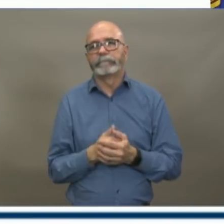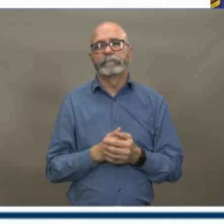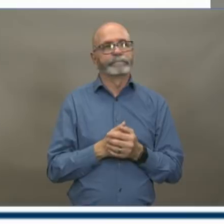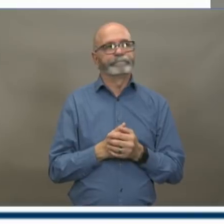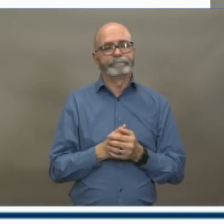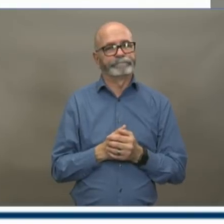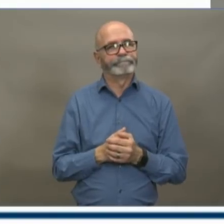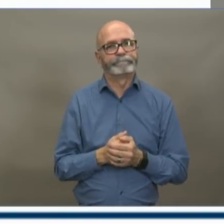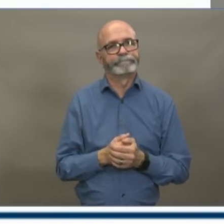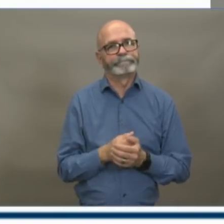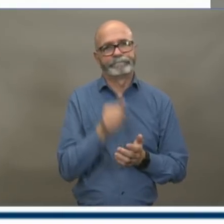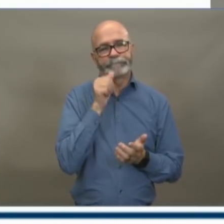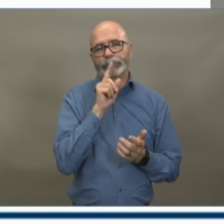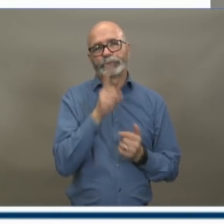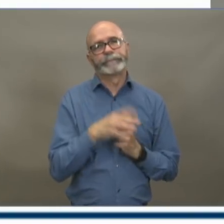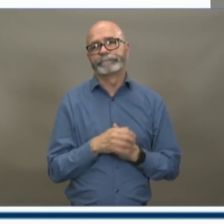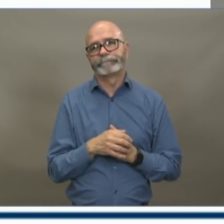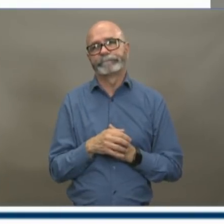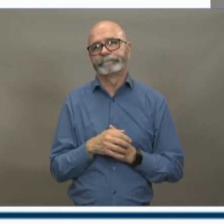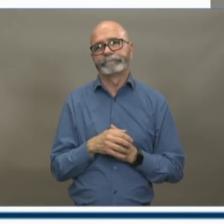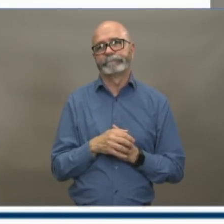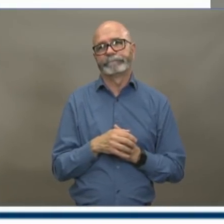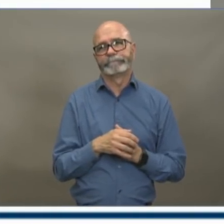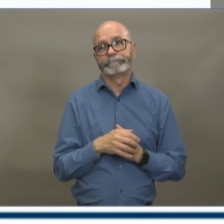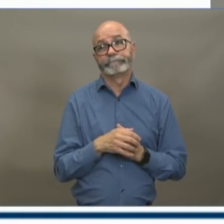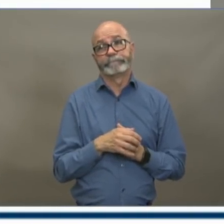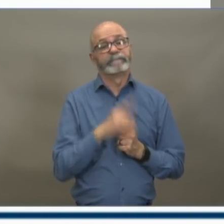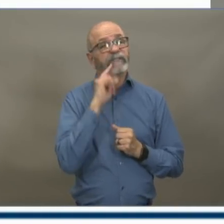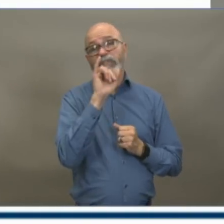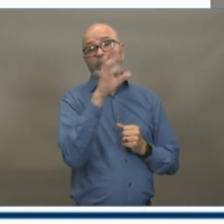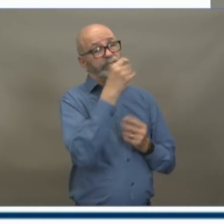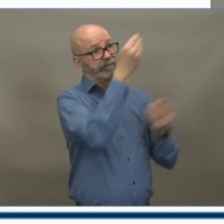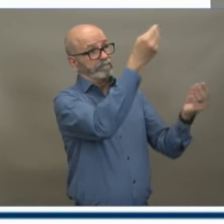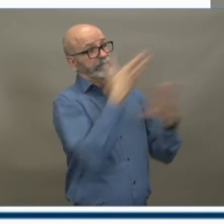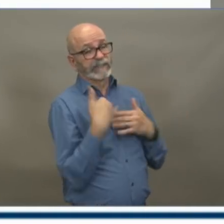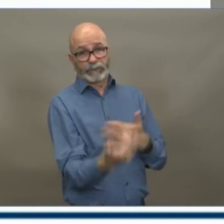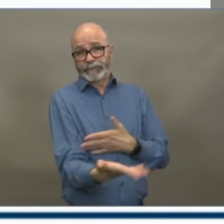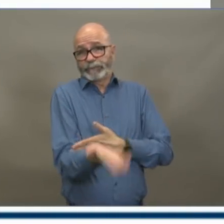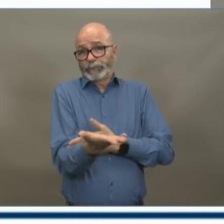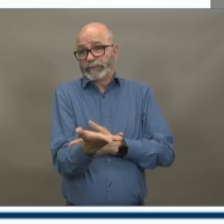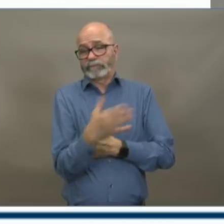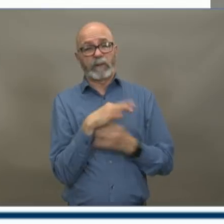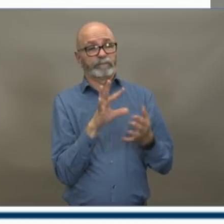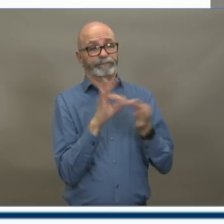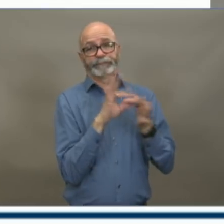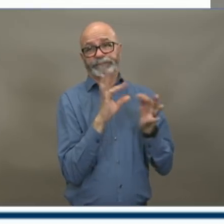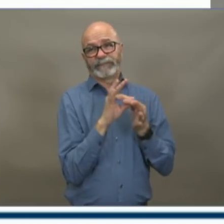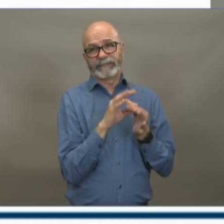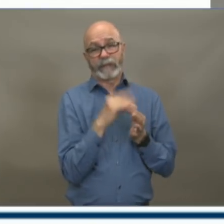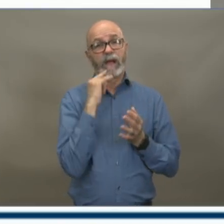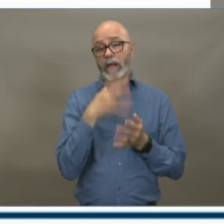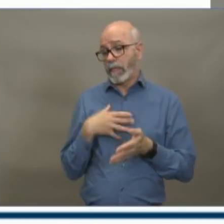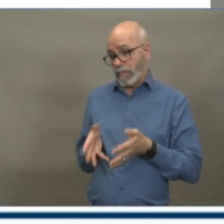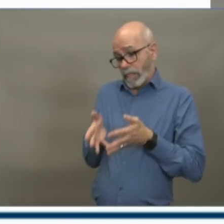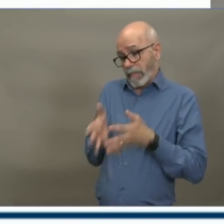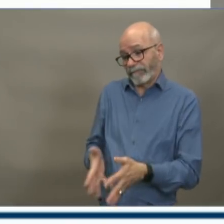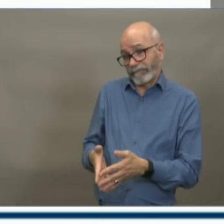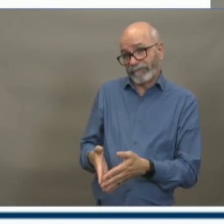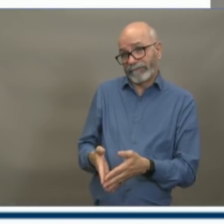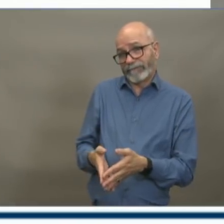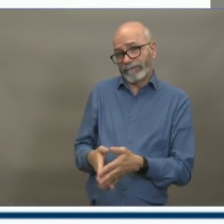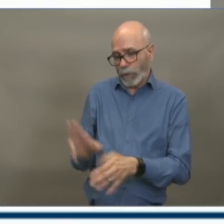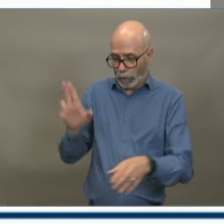day. When I was briefed this morning, I was told that we will use all the vaccine we have before we get more.